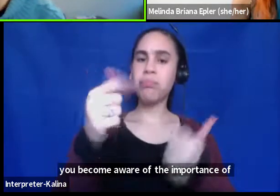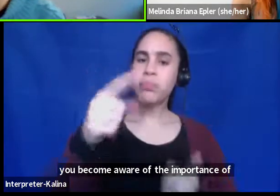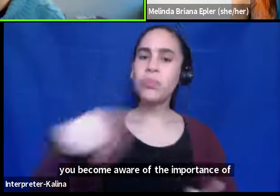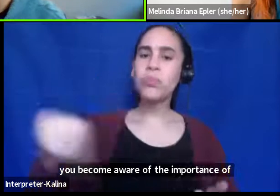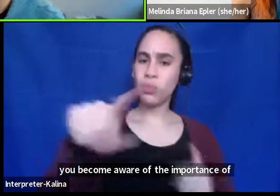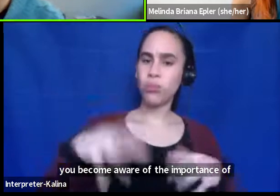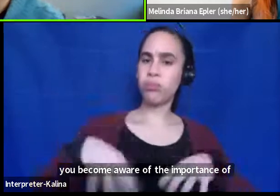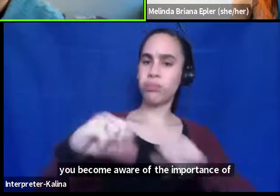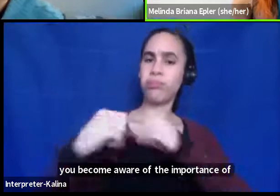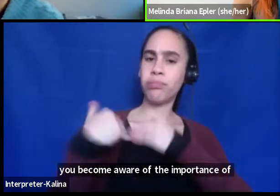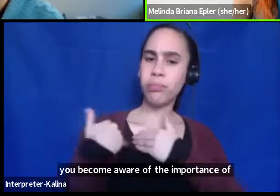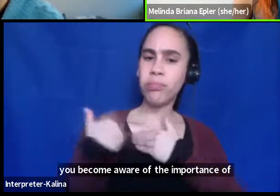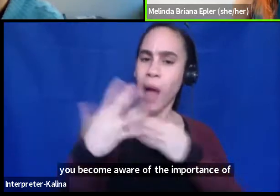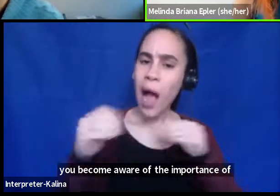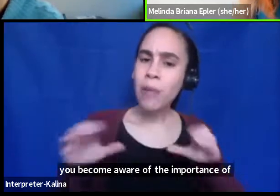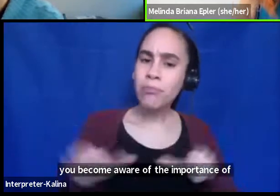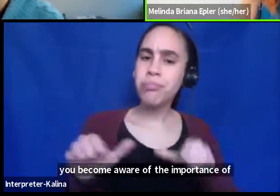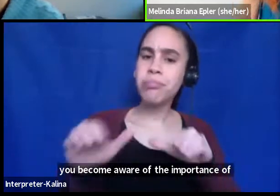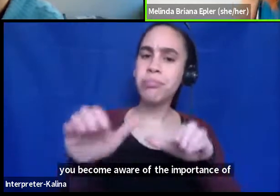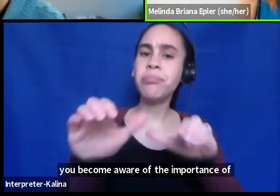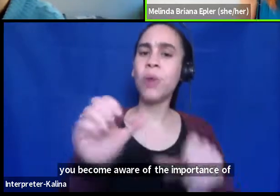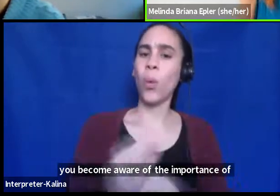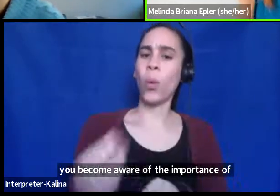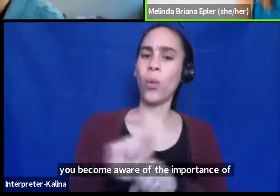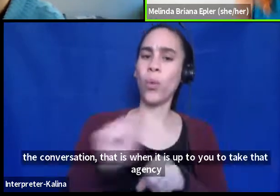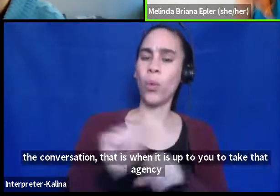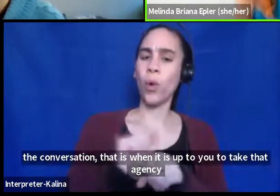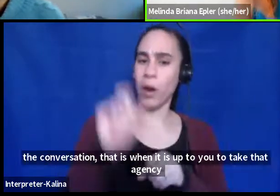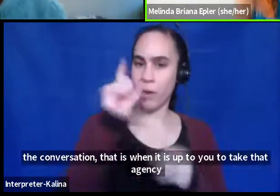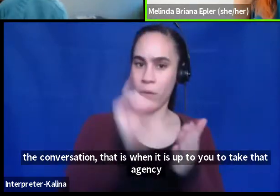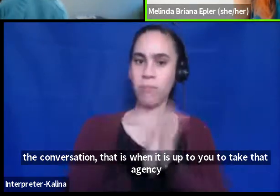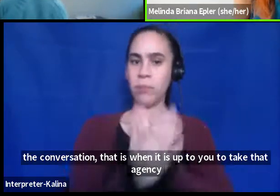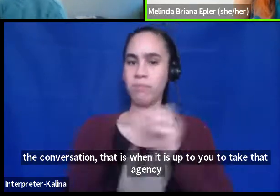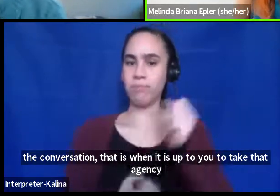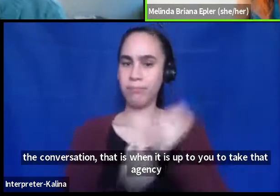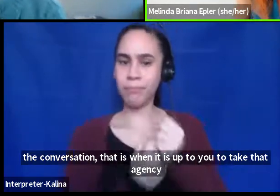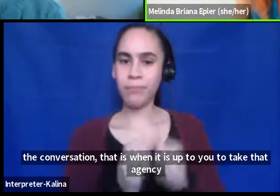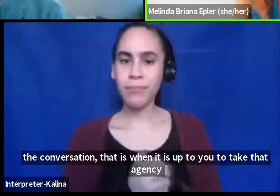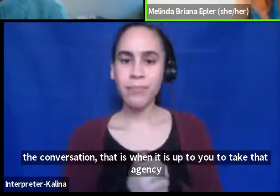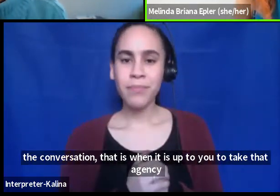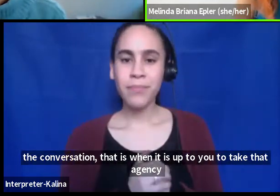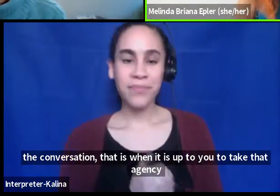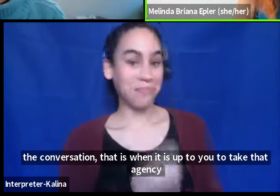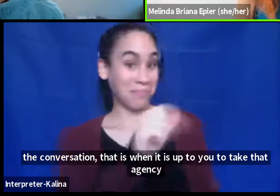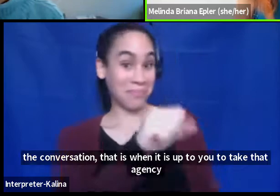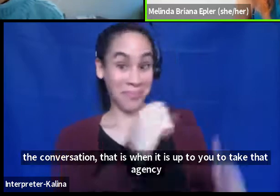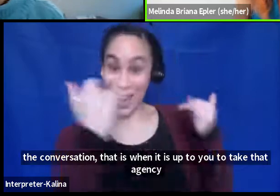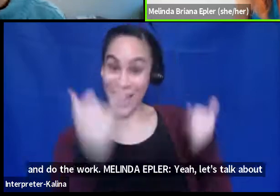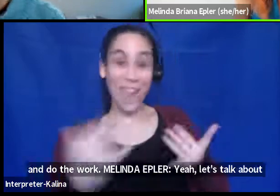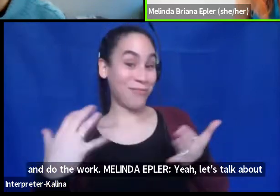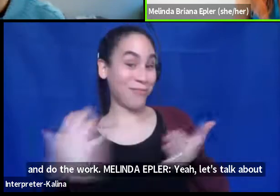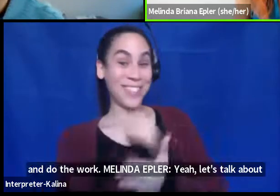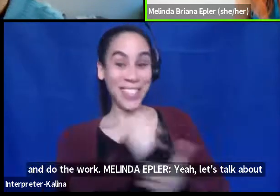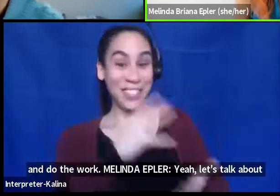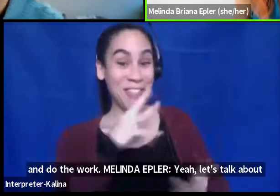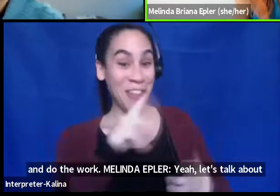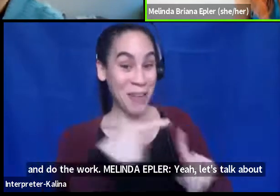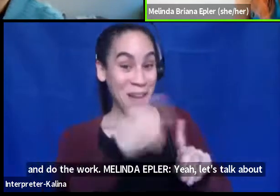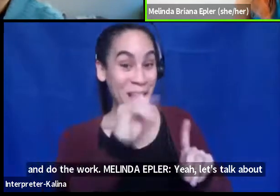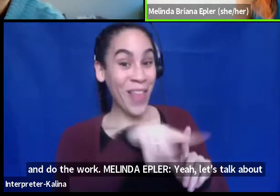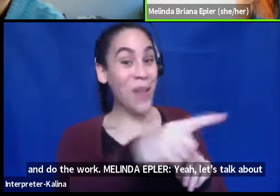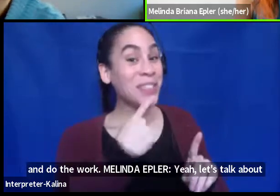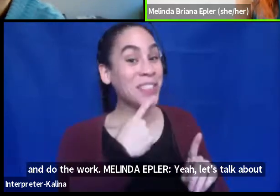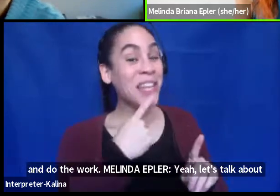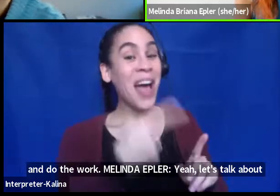do the work. Mm-hmm. Yeah, so let's talk about that. So you talk about we need to go